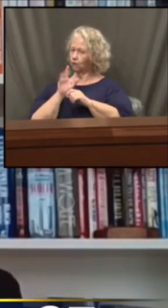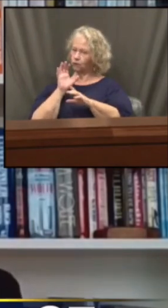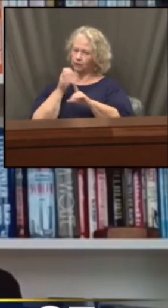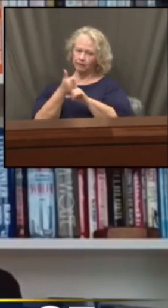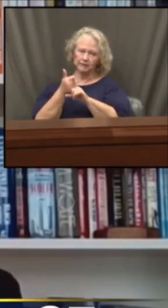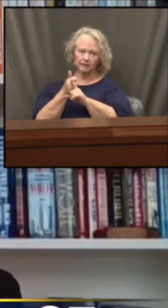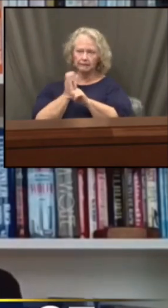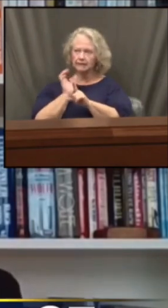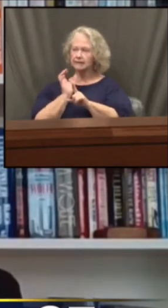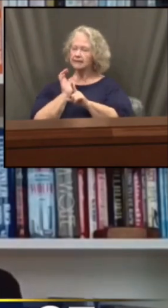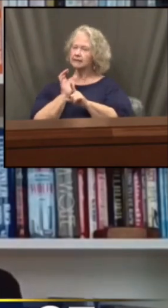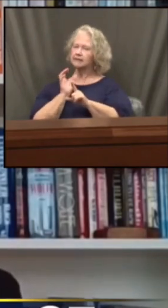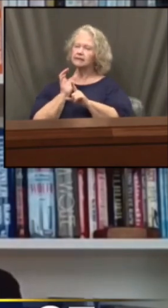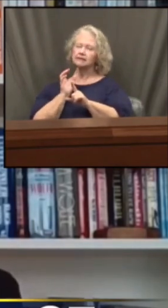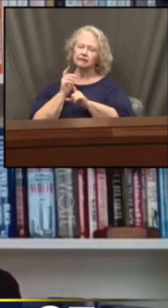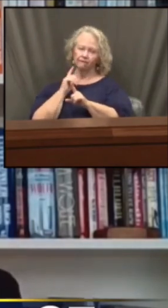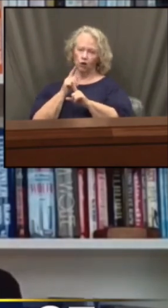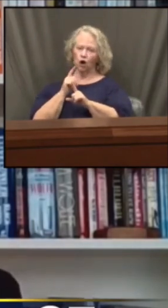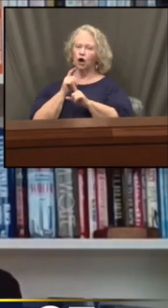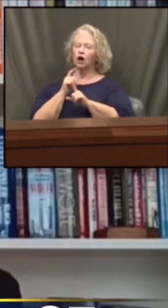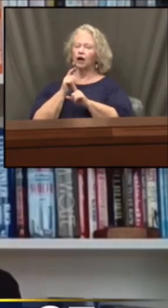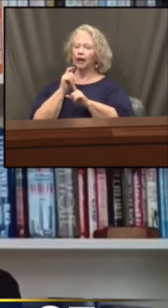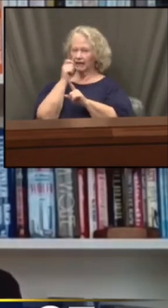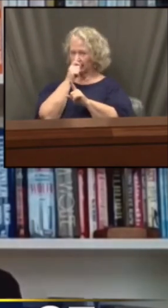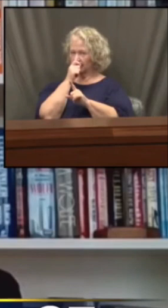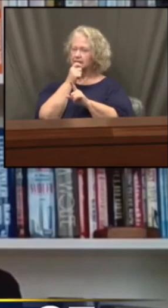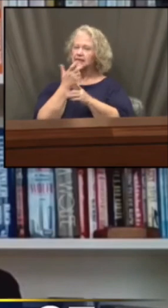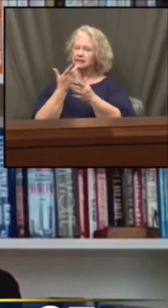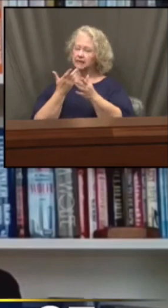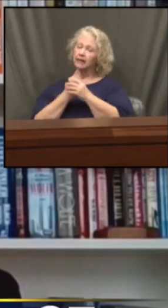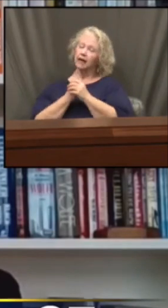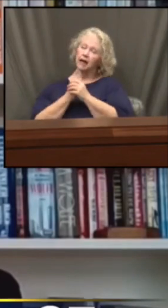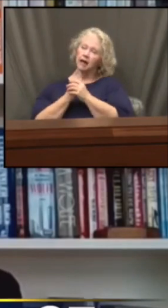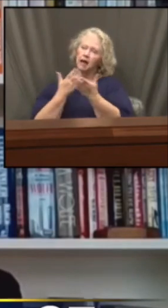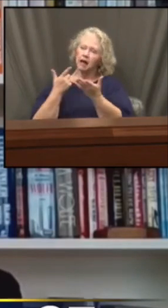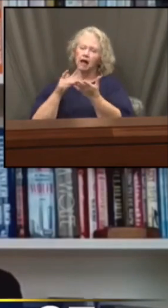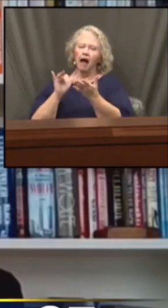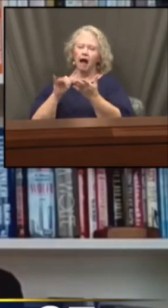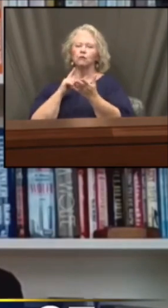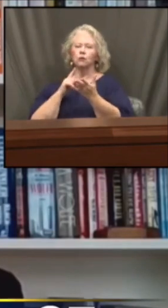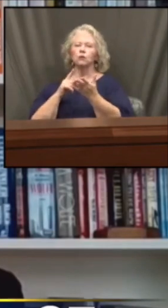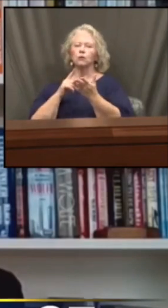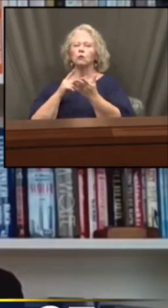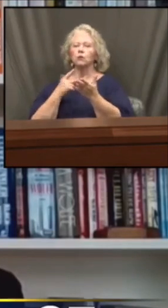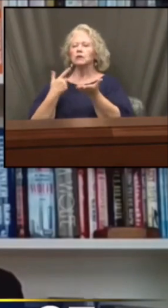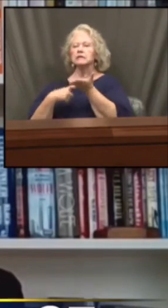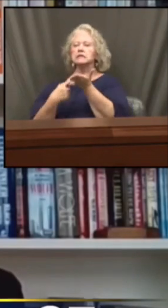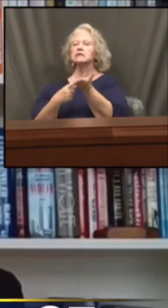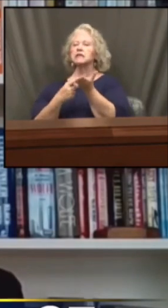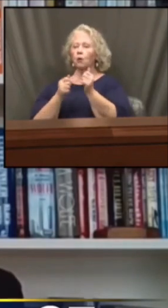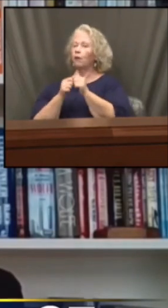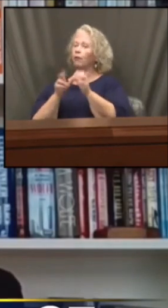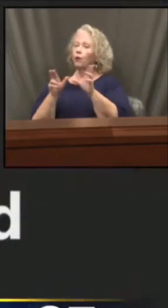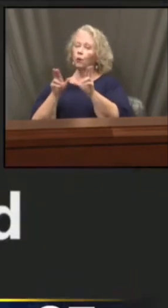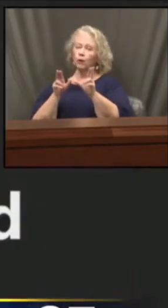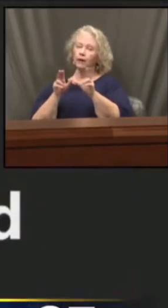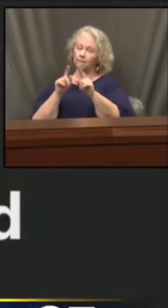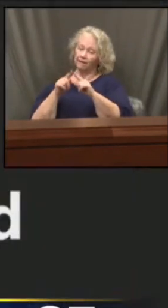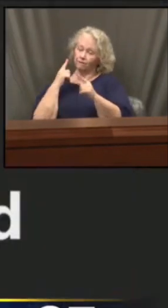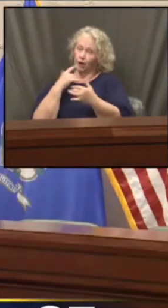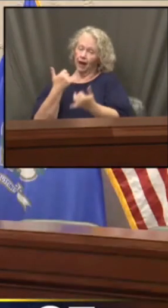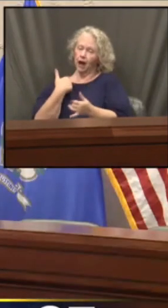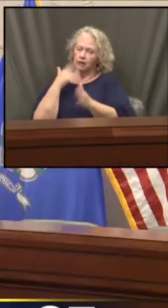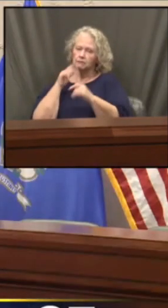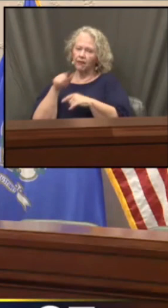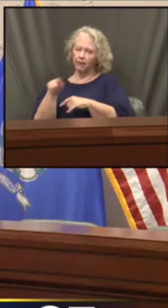unless something changes, which again, this is subject to collective bargaining, they would be paying out of pocket. Okay, thank